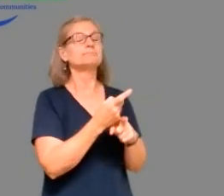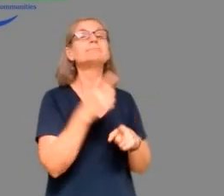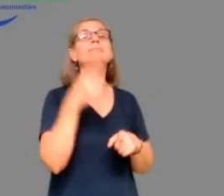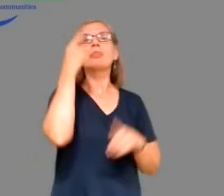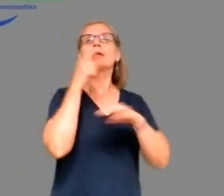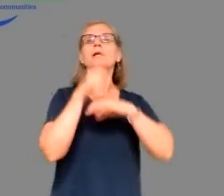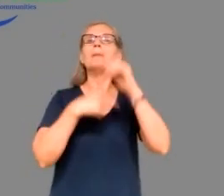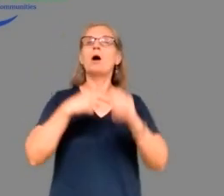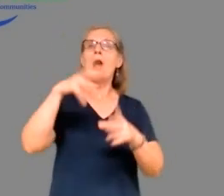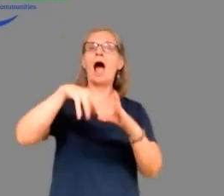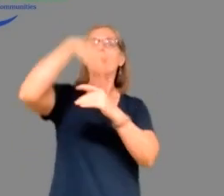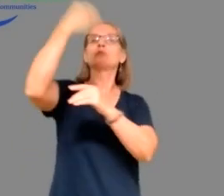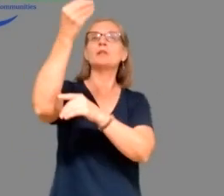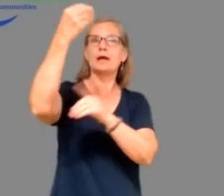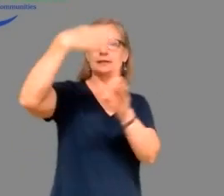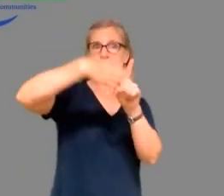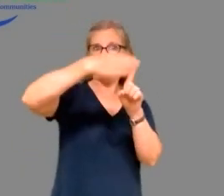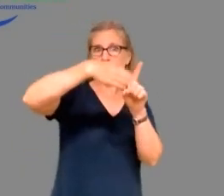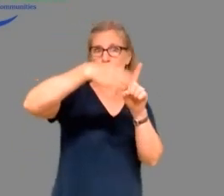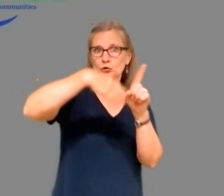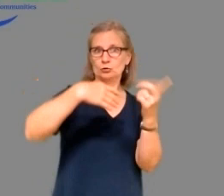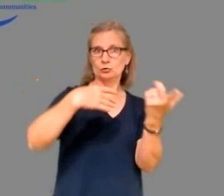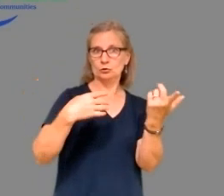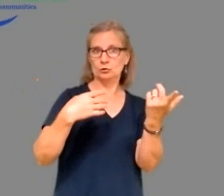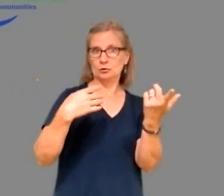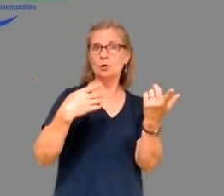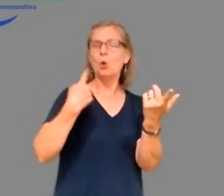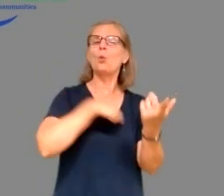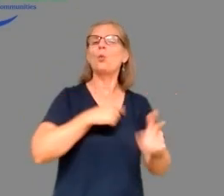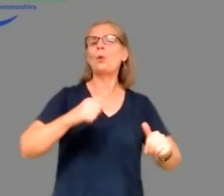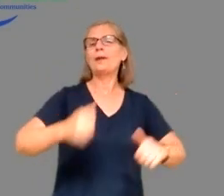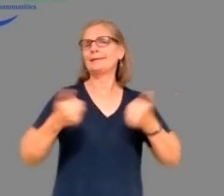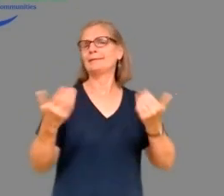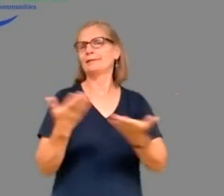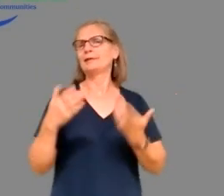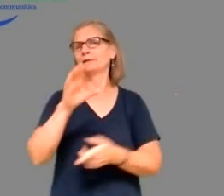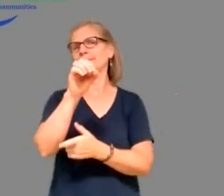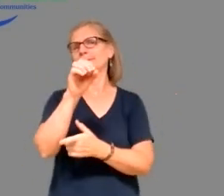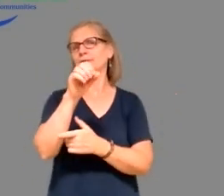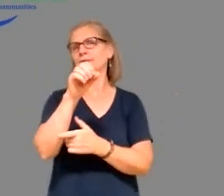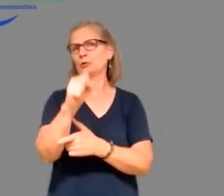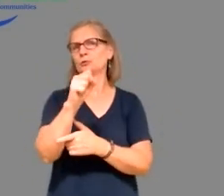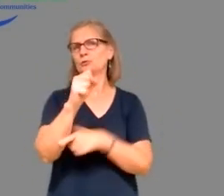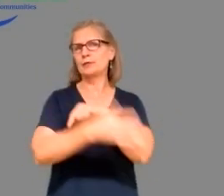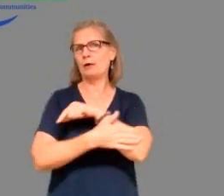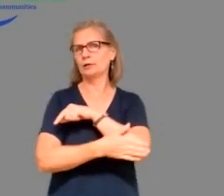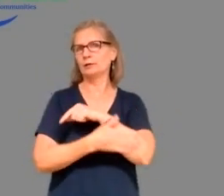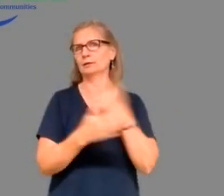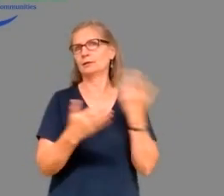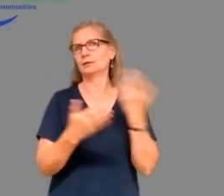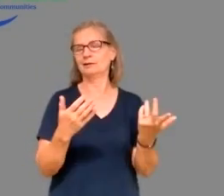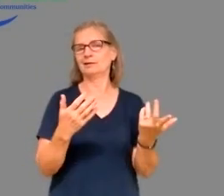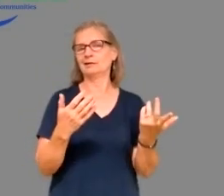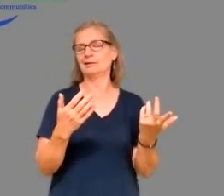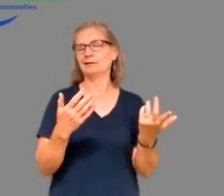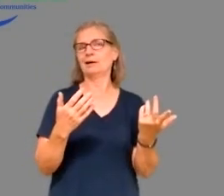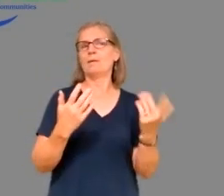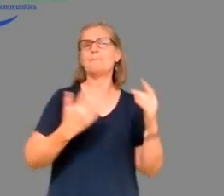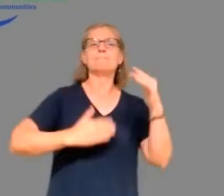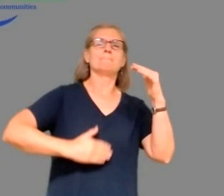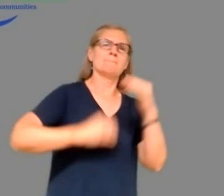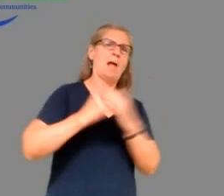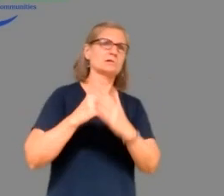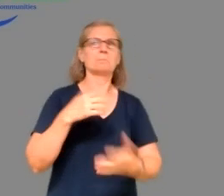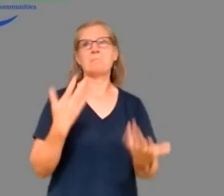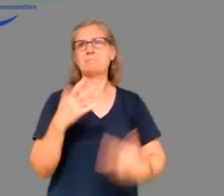County, 72, maybe during the summer, if we're lucky, right? At least here, maybe Coquille's a little bit warmer.